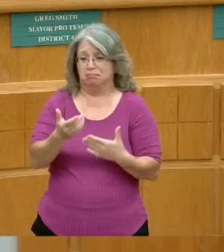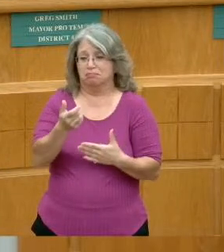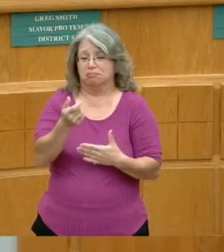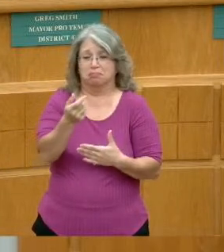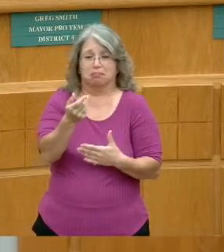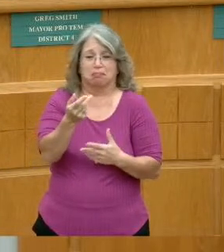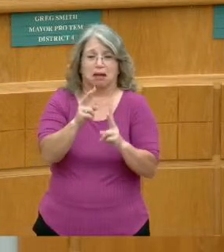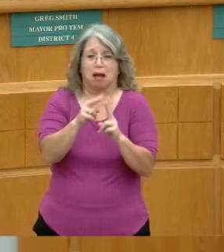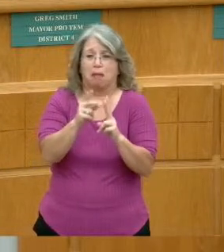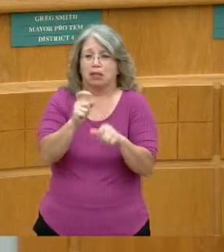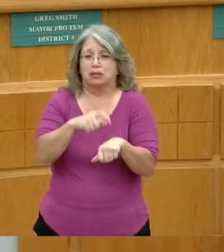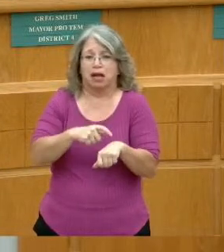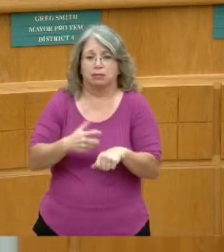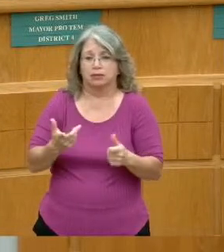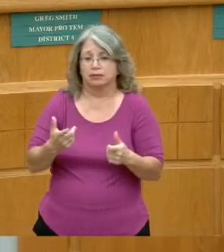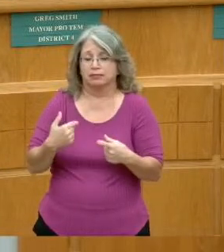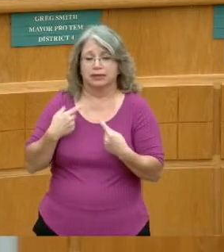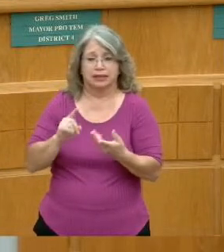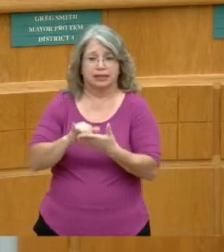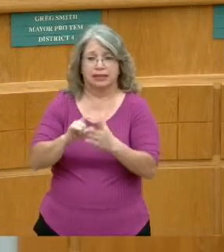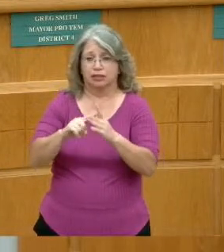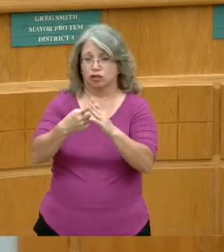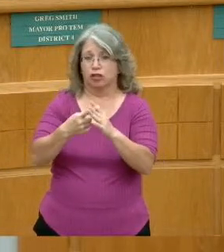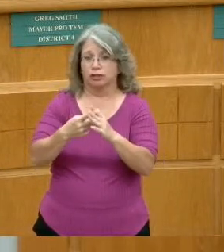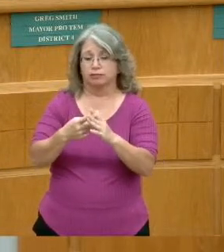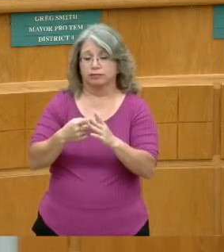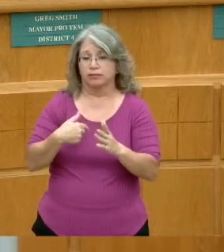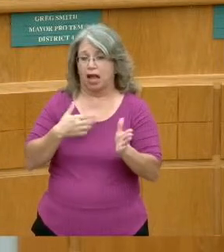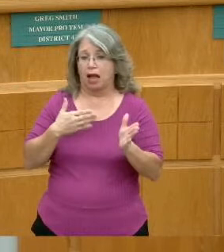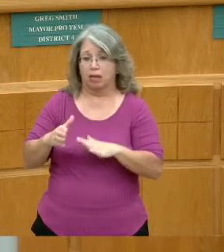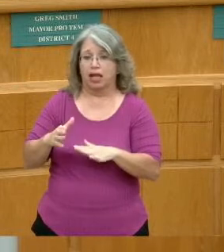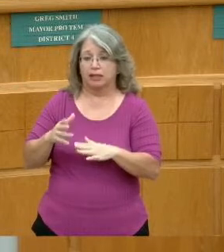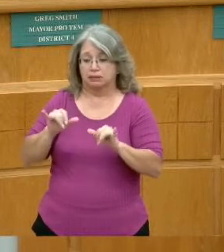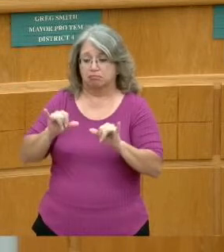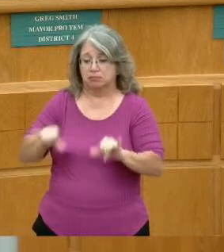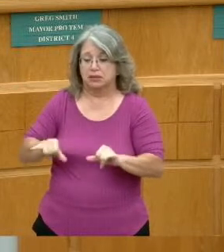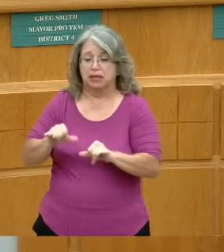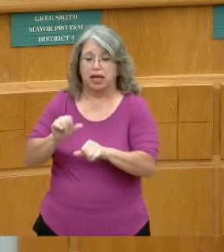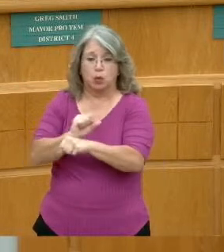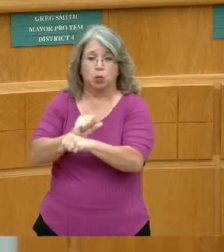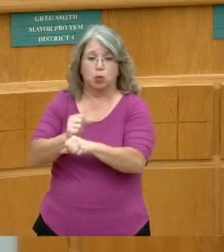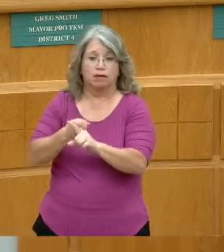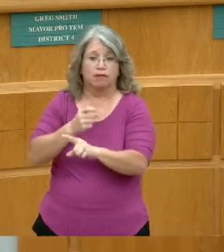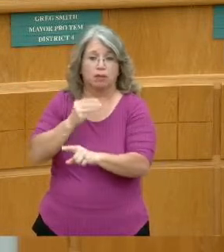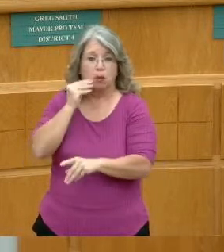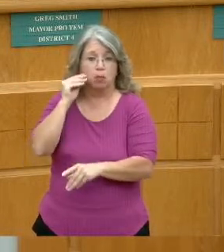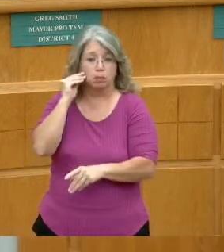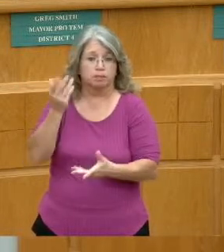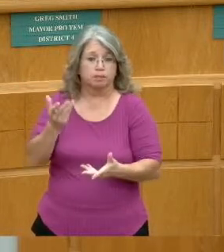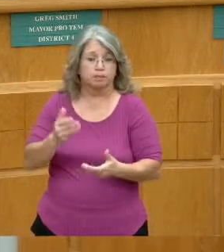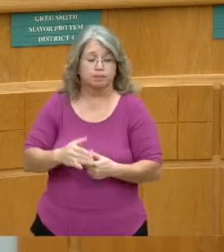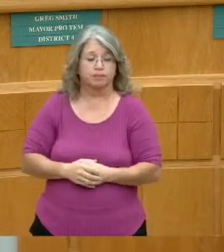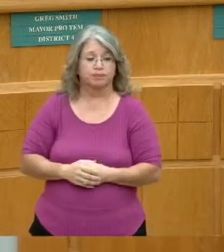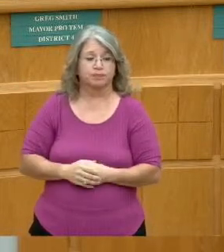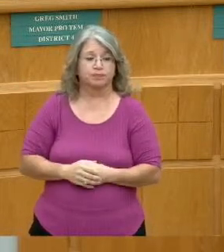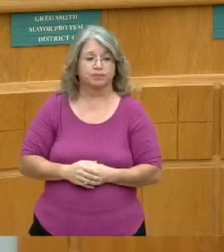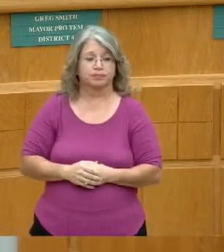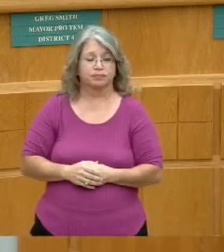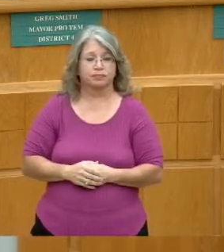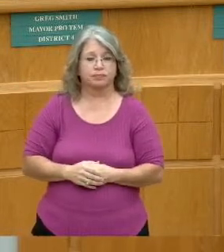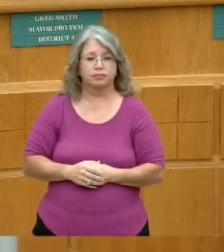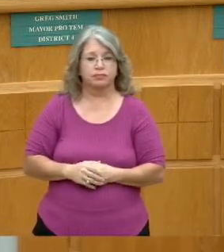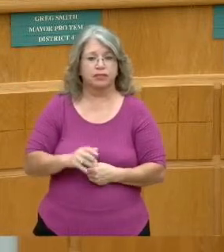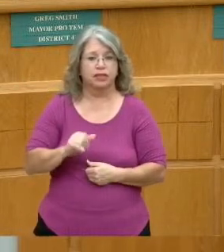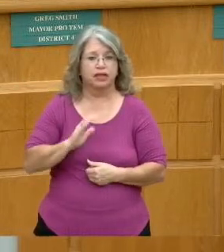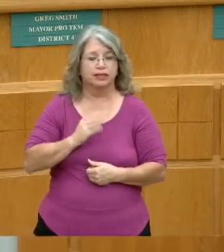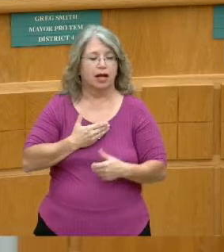pandemic began, and I plan to continue doing that. So those are our 3 cell phone metrics, and we'll